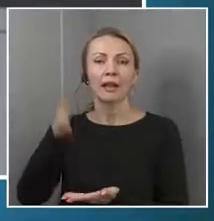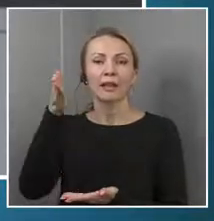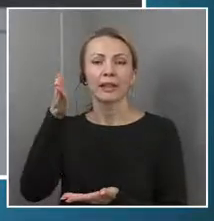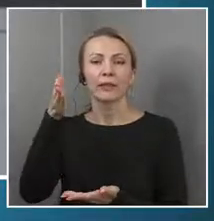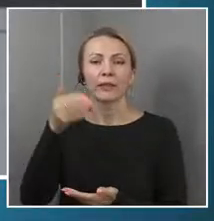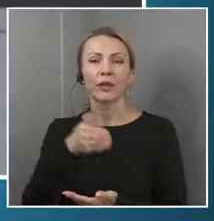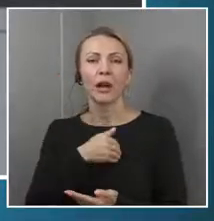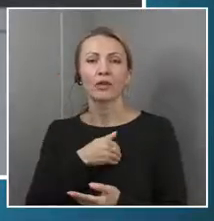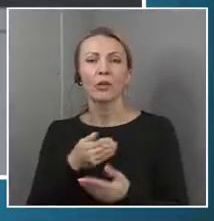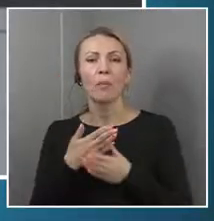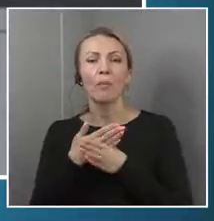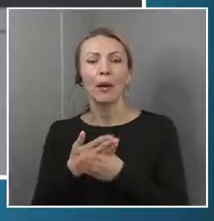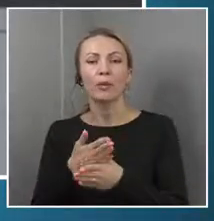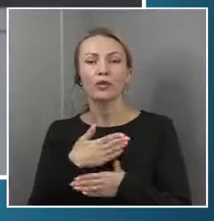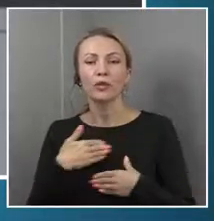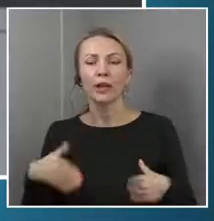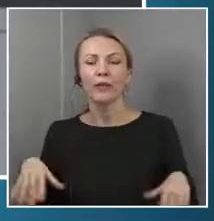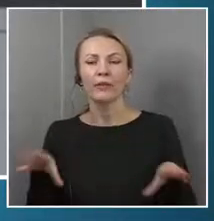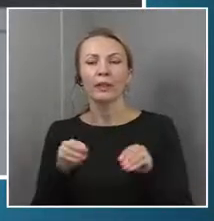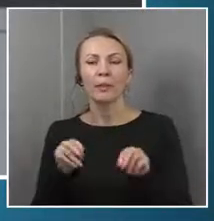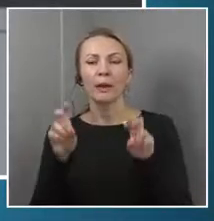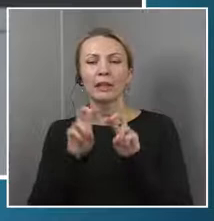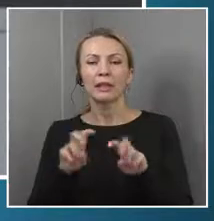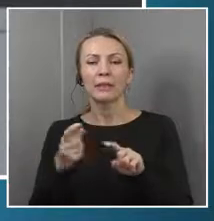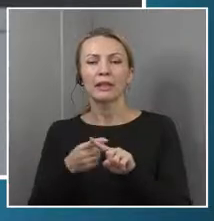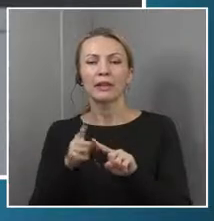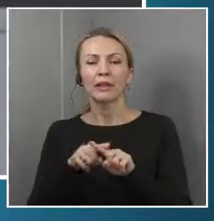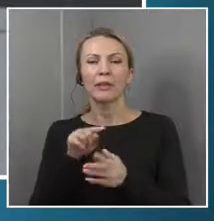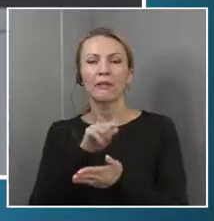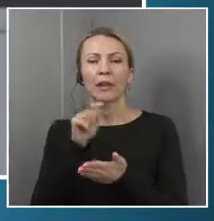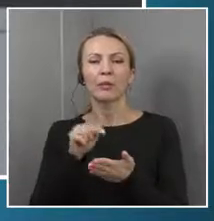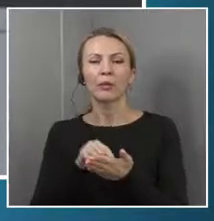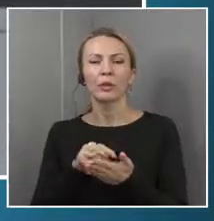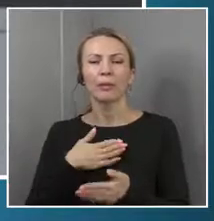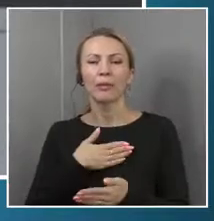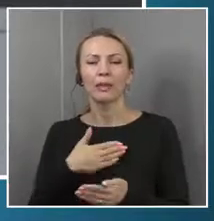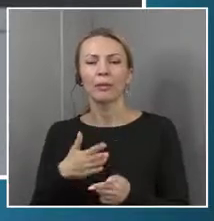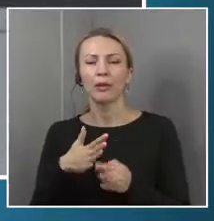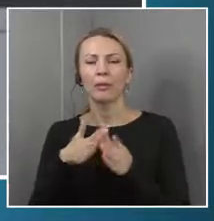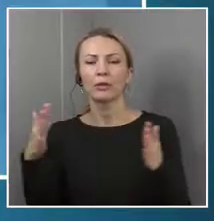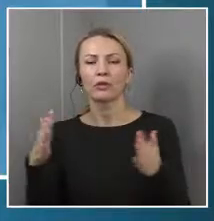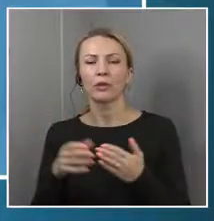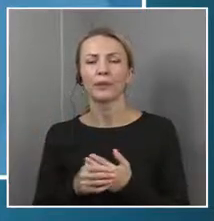time. We'll get there. And that's what we are doing with my colleagues.